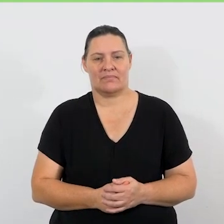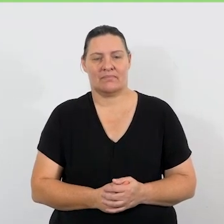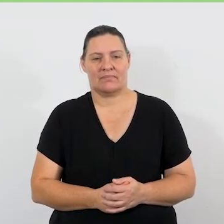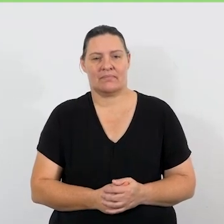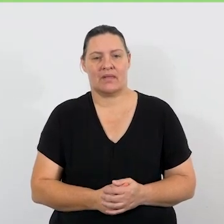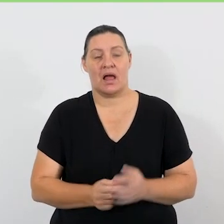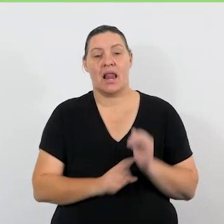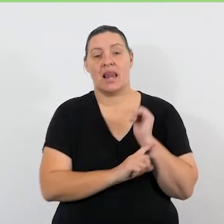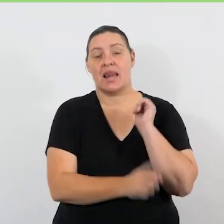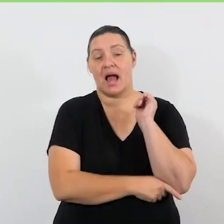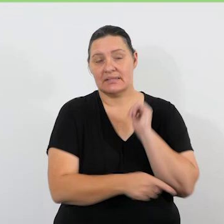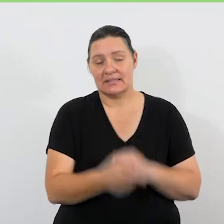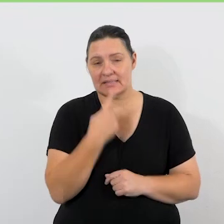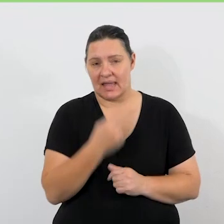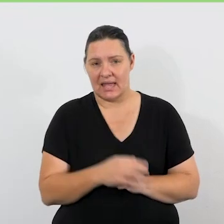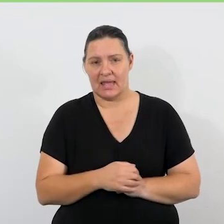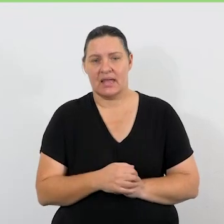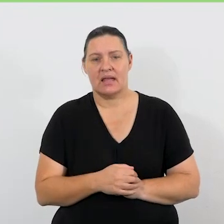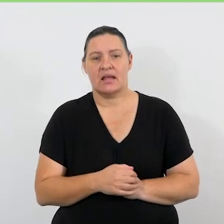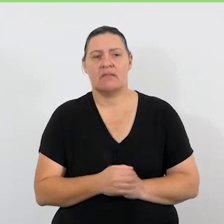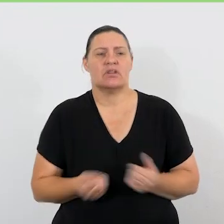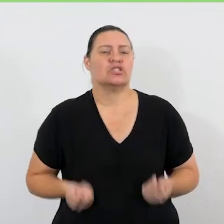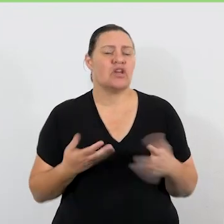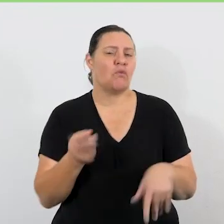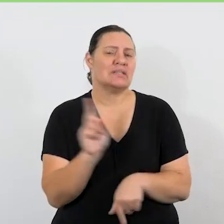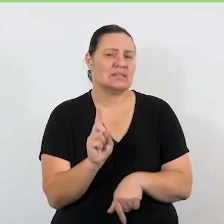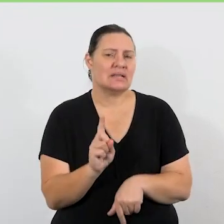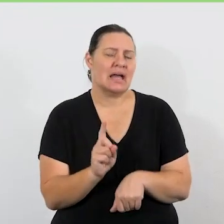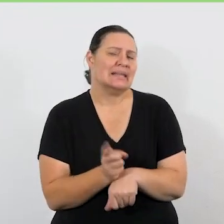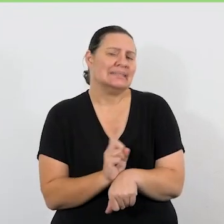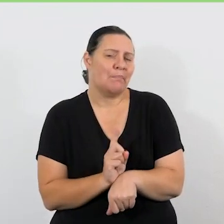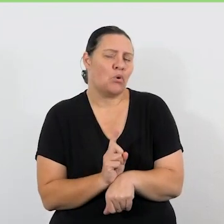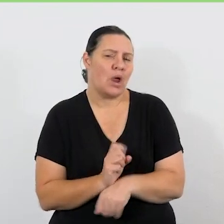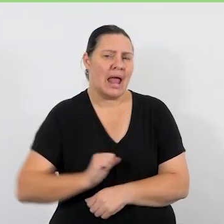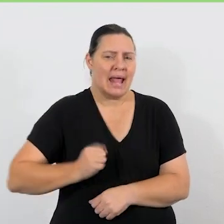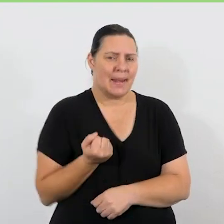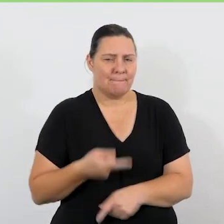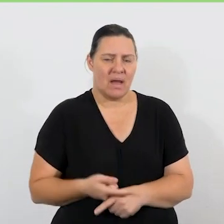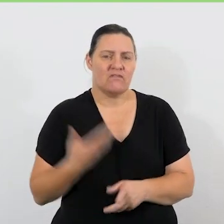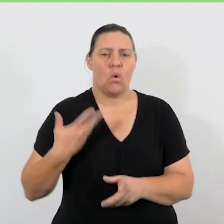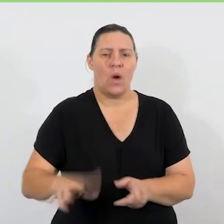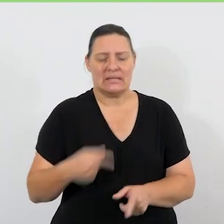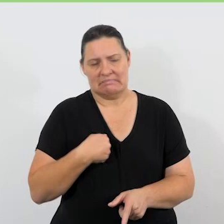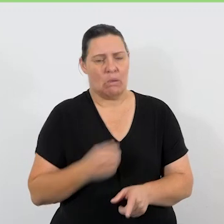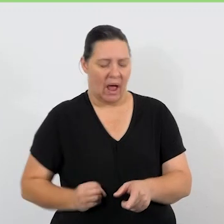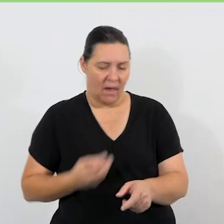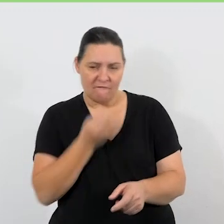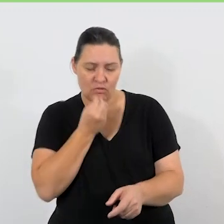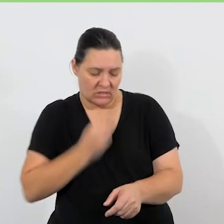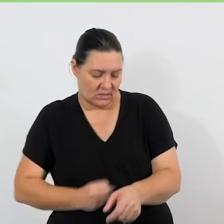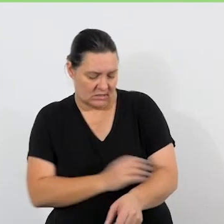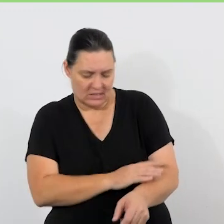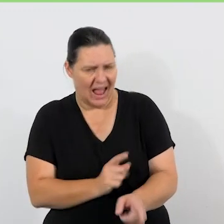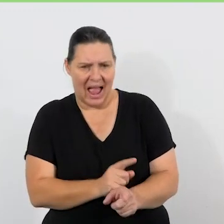Right. Then the last one says it serves as temporary storage place for